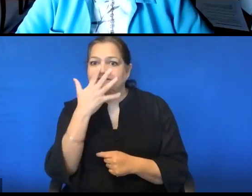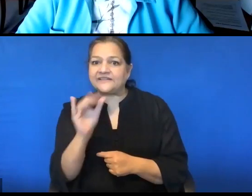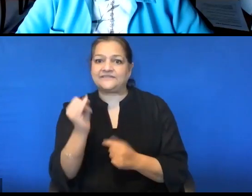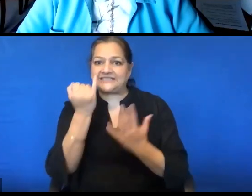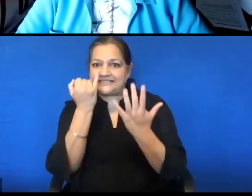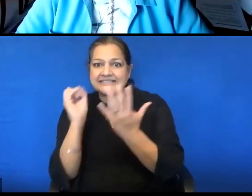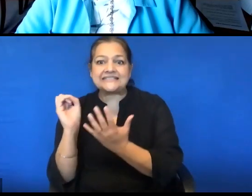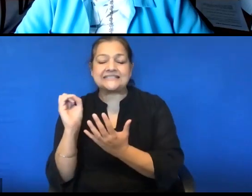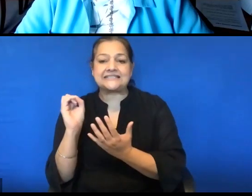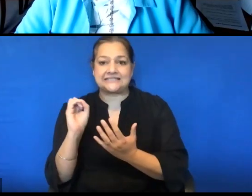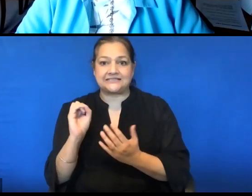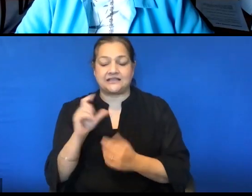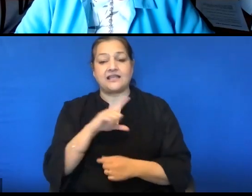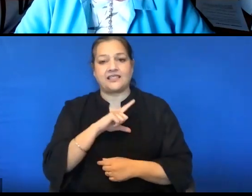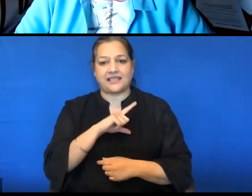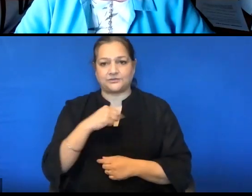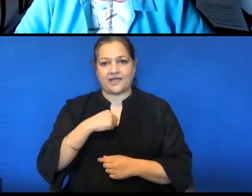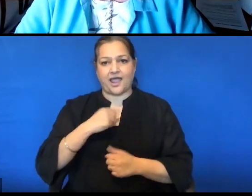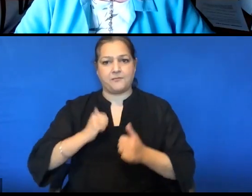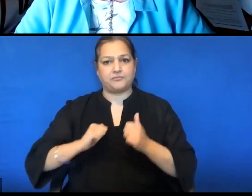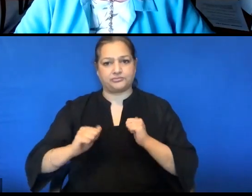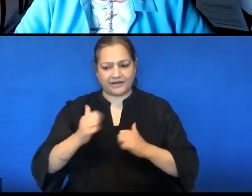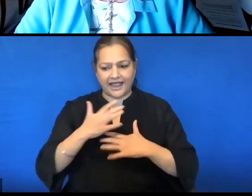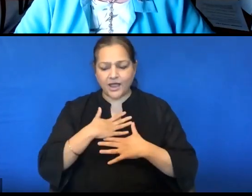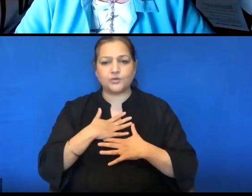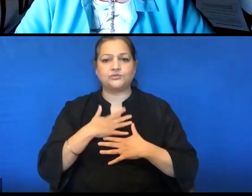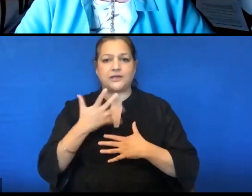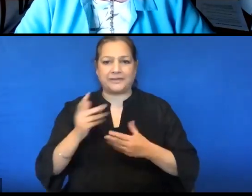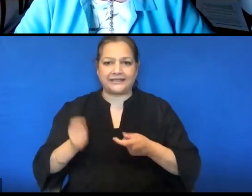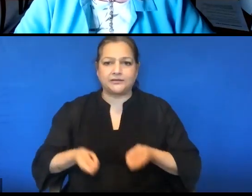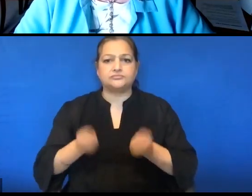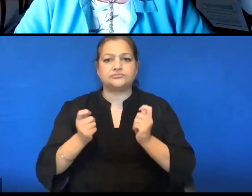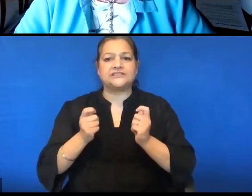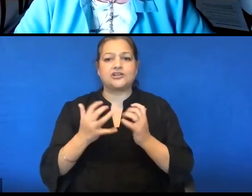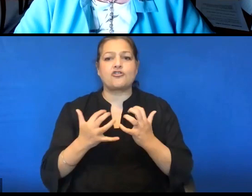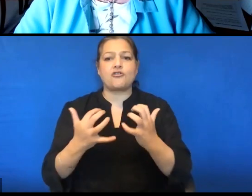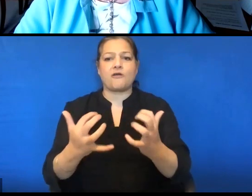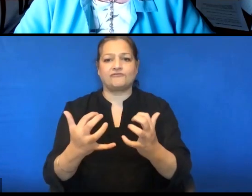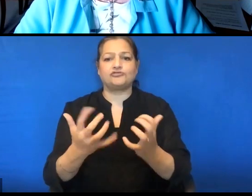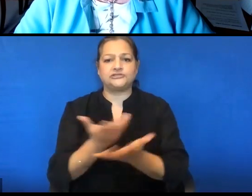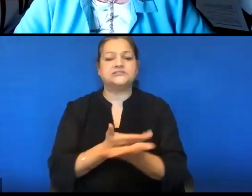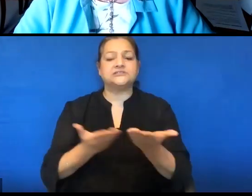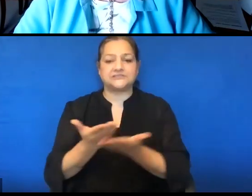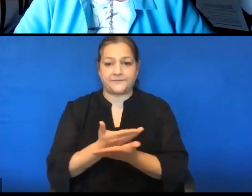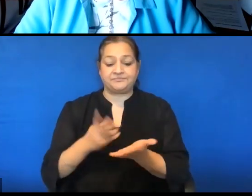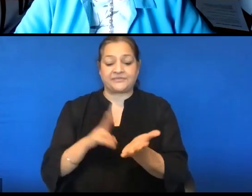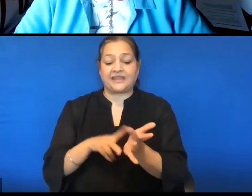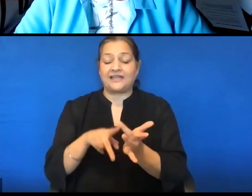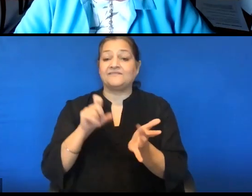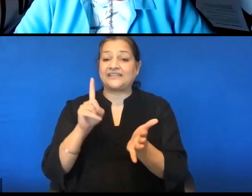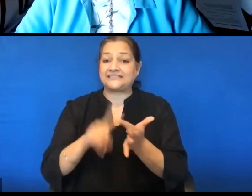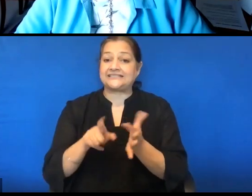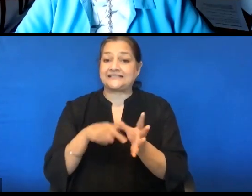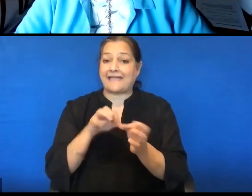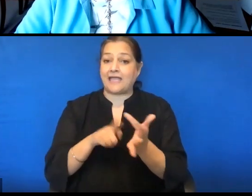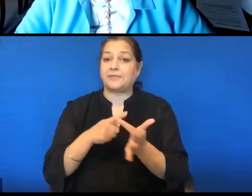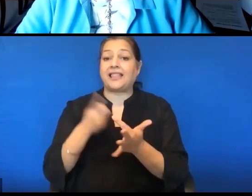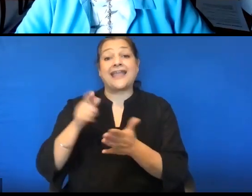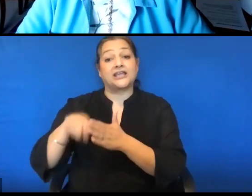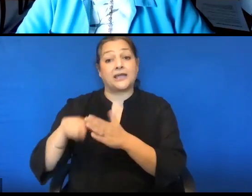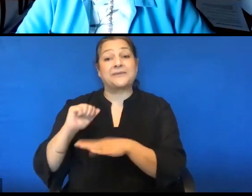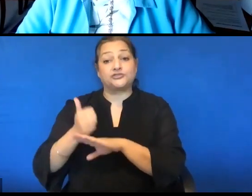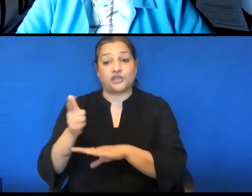was really proud to take to conference a policy that actually Vince Cable and a commission drew up about lifelong learning